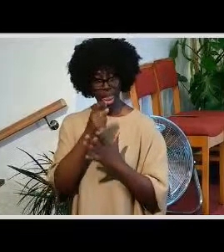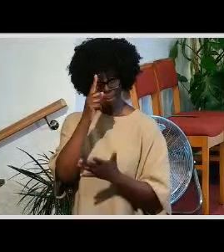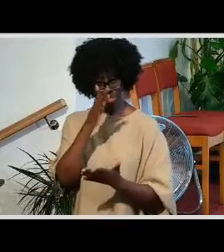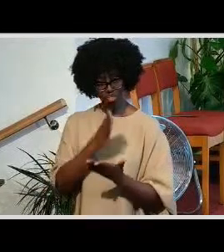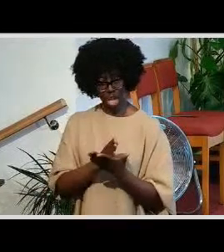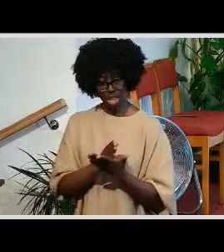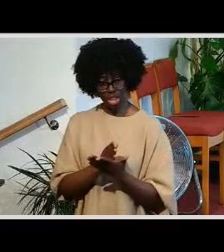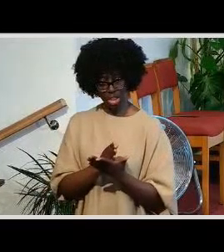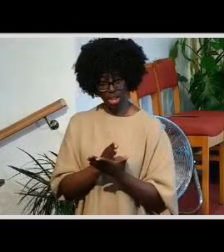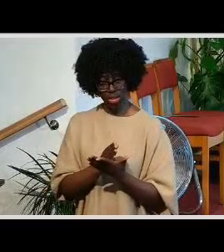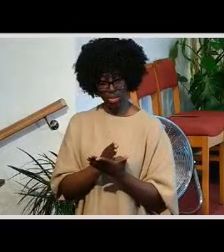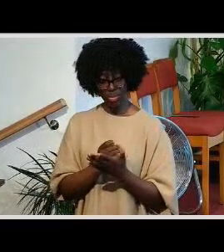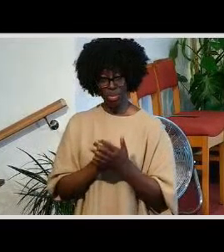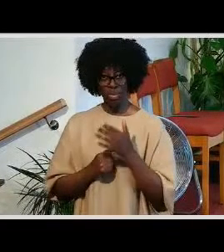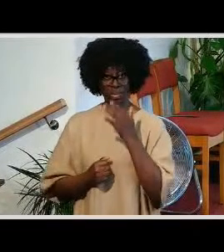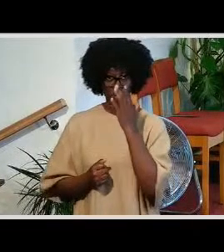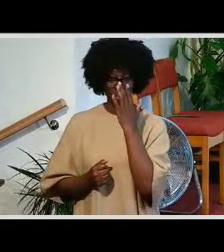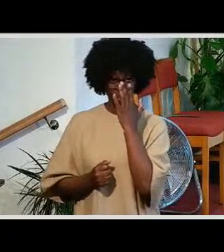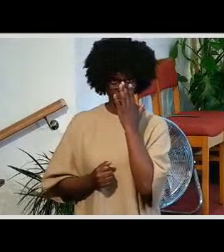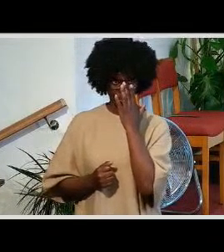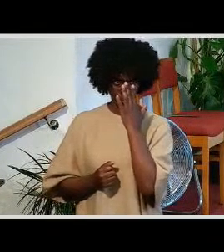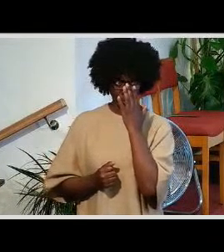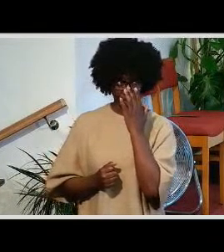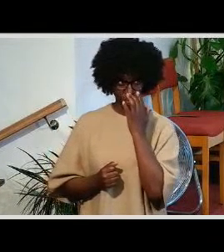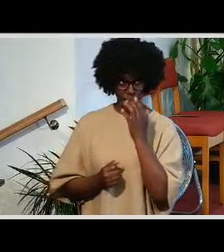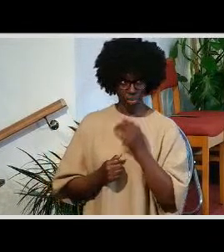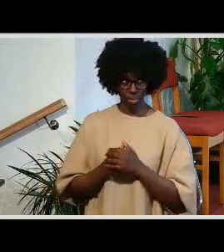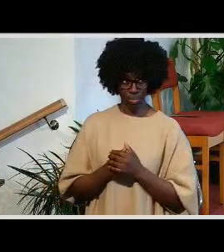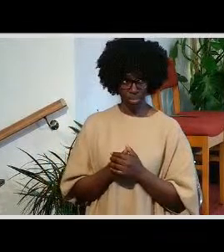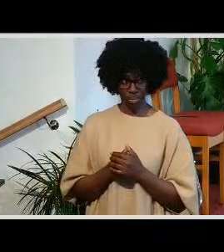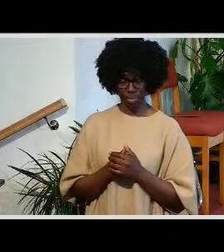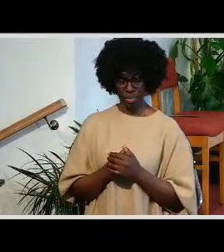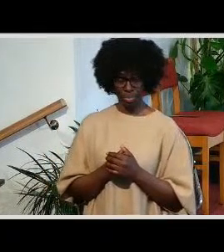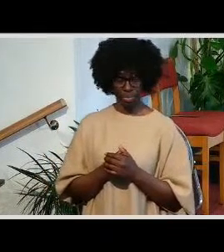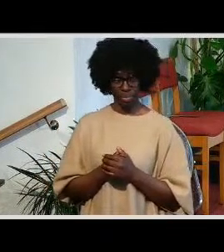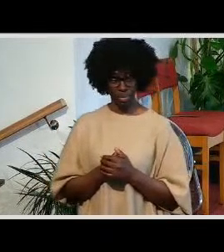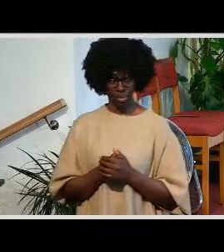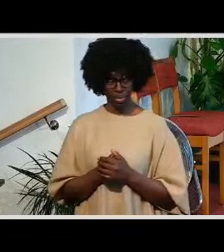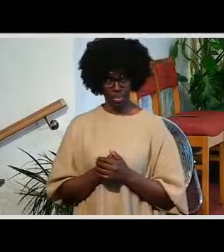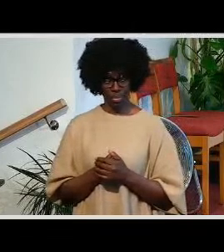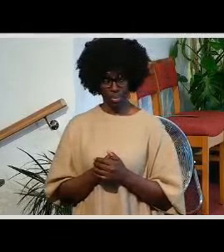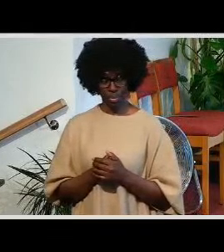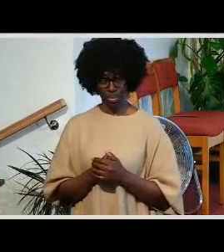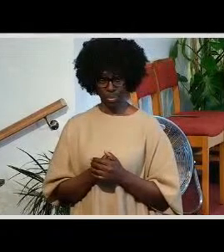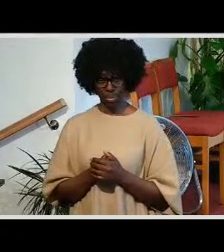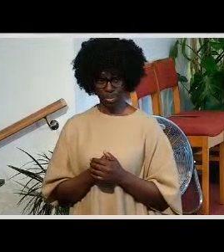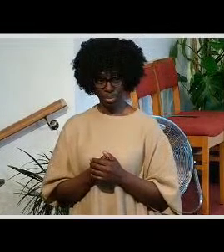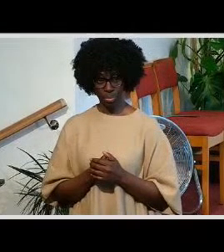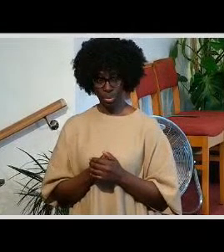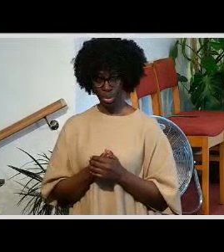understanding some of their narrow sort of behaviors and being